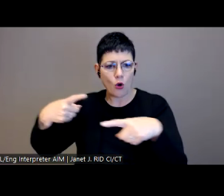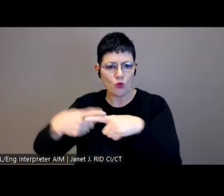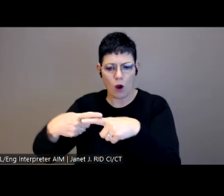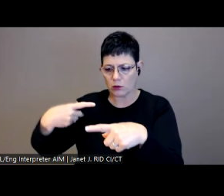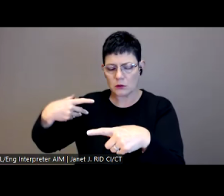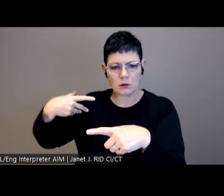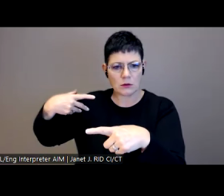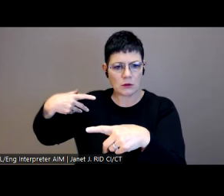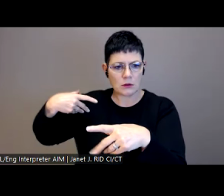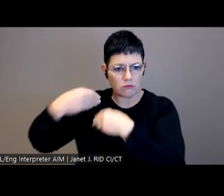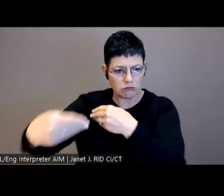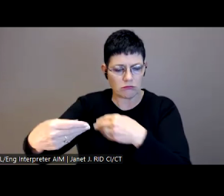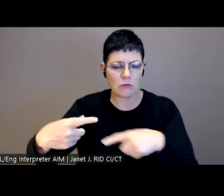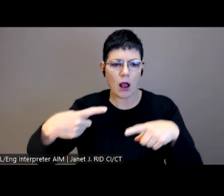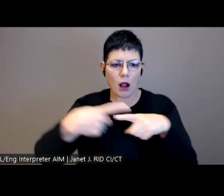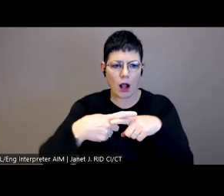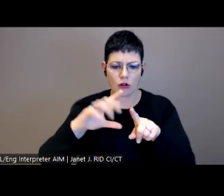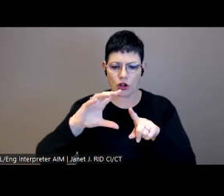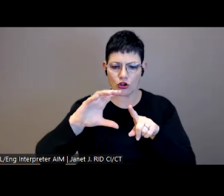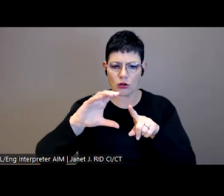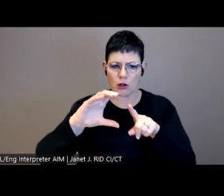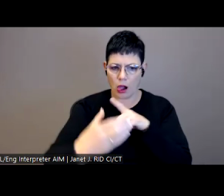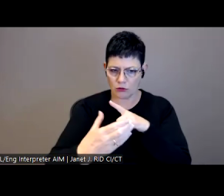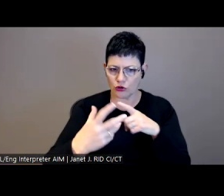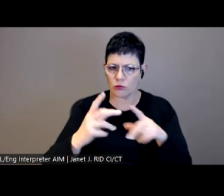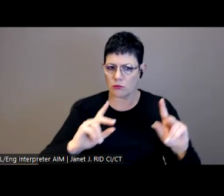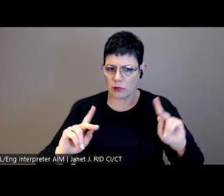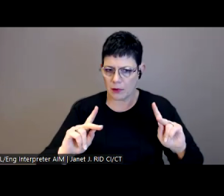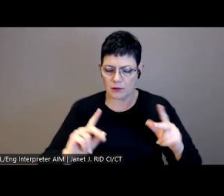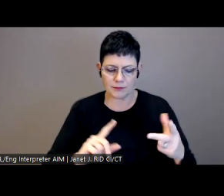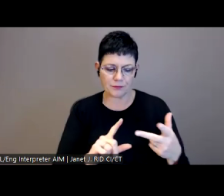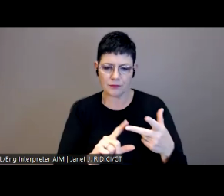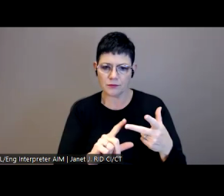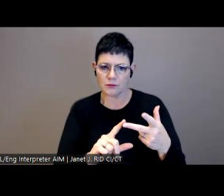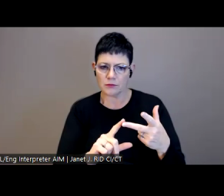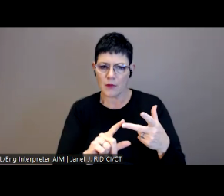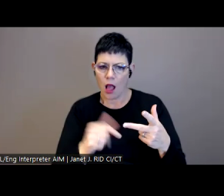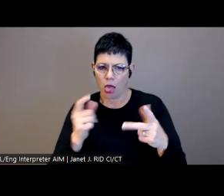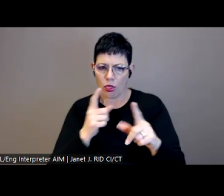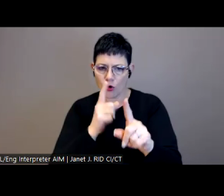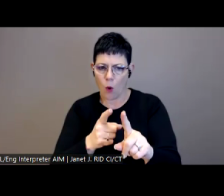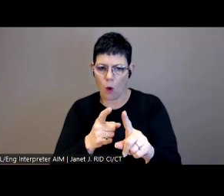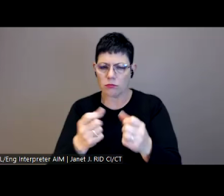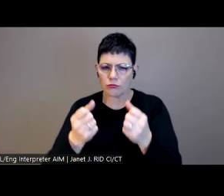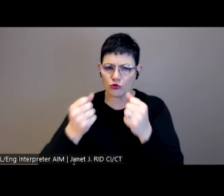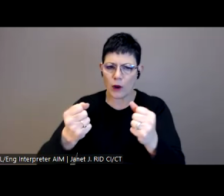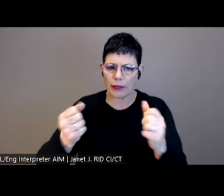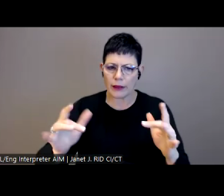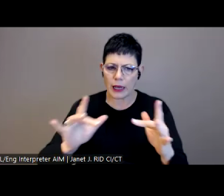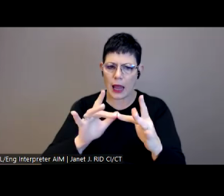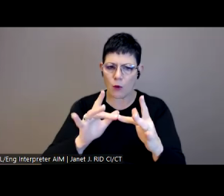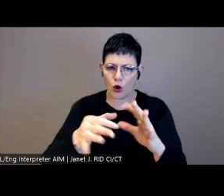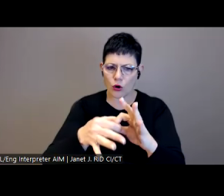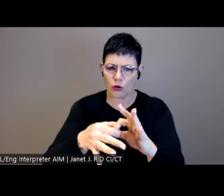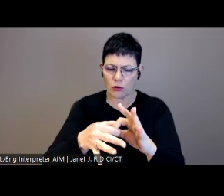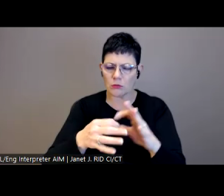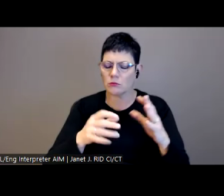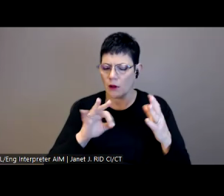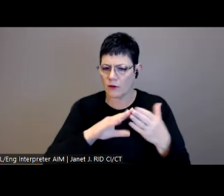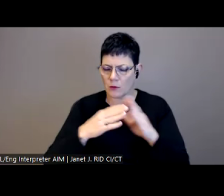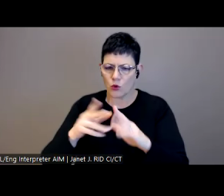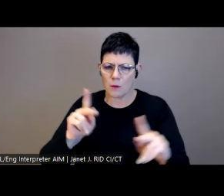culturally diverse leaders. And we are also working to connect and strengthen networks of communities of